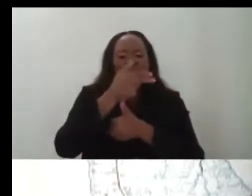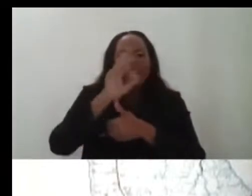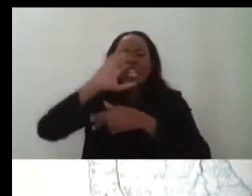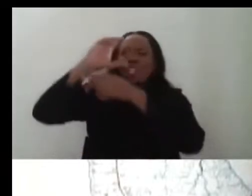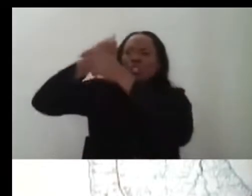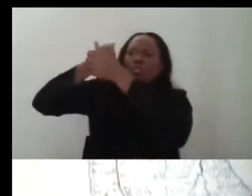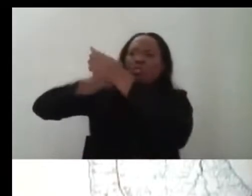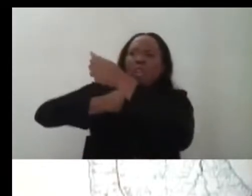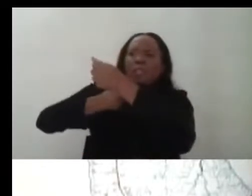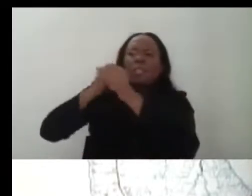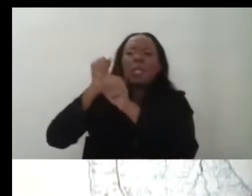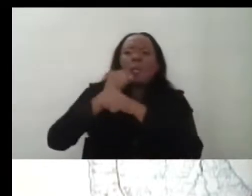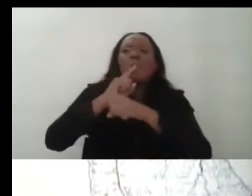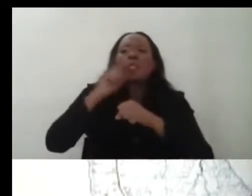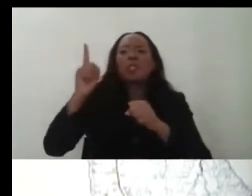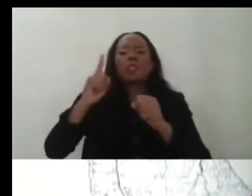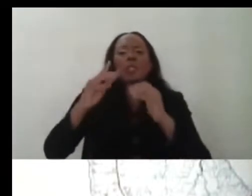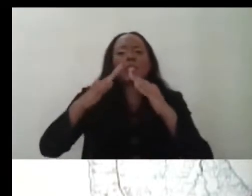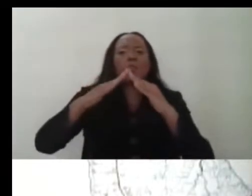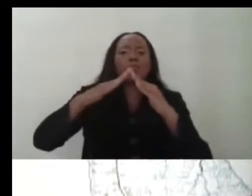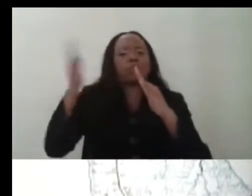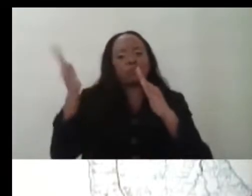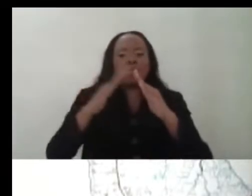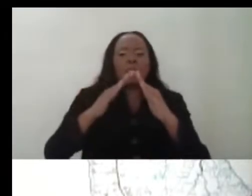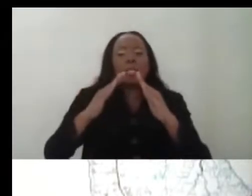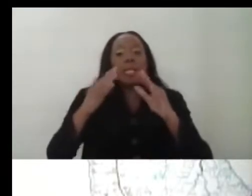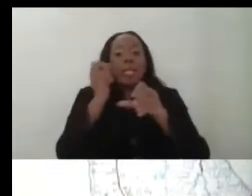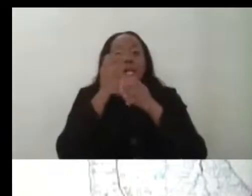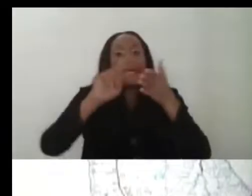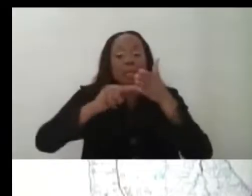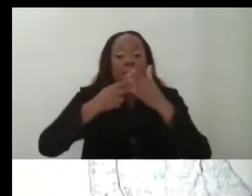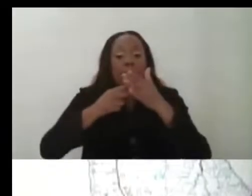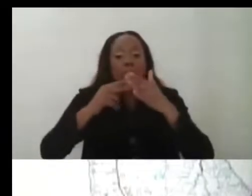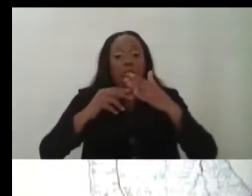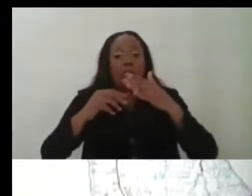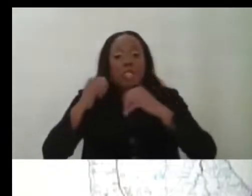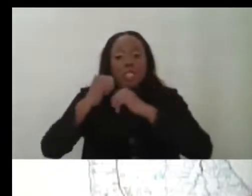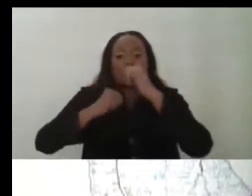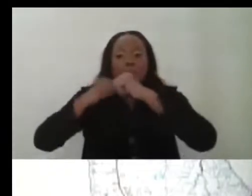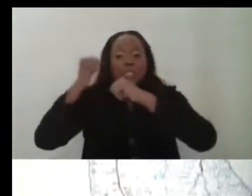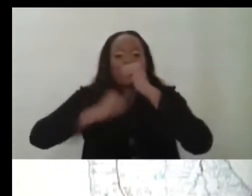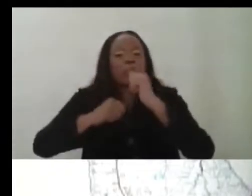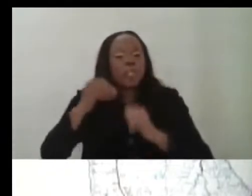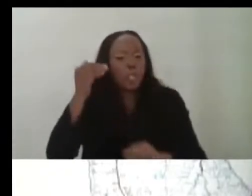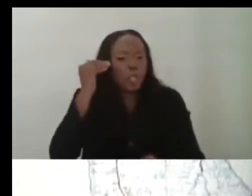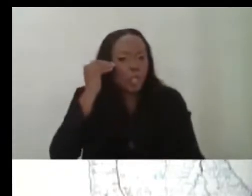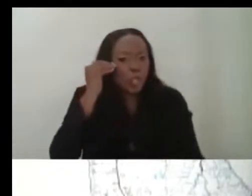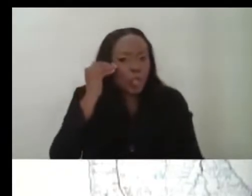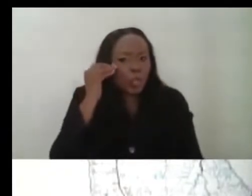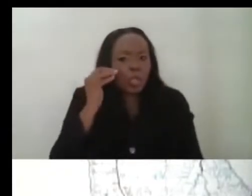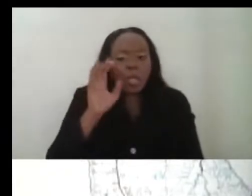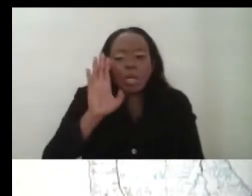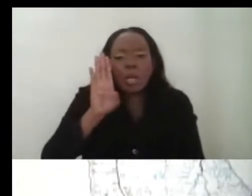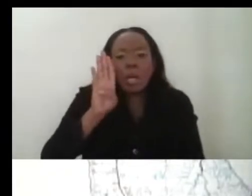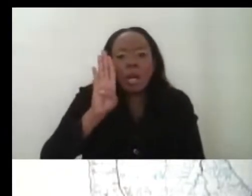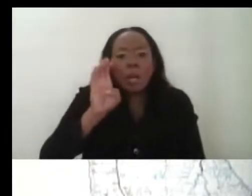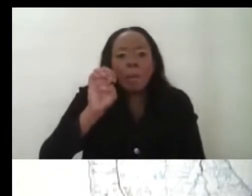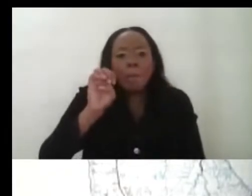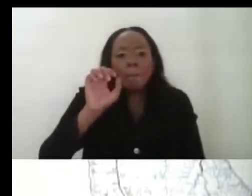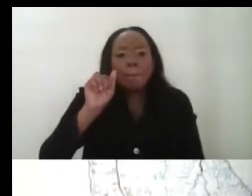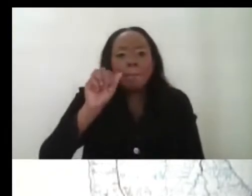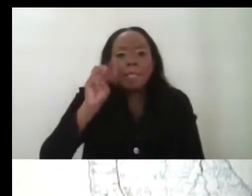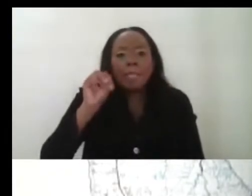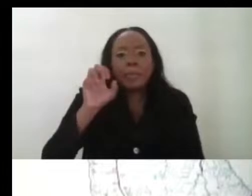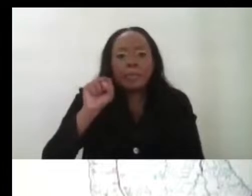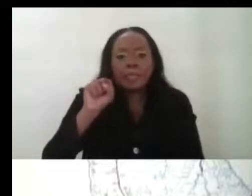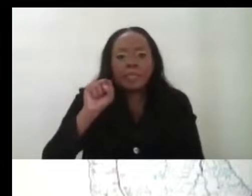the superstructure of the roof intact. So the beams that you place the galvanize on, those are strapped